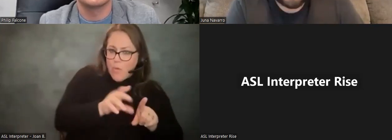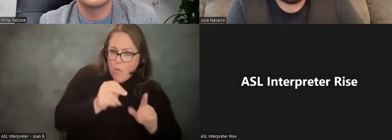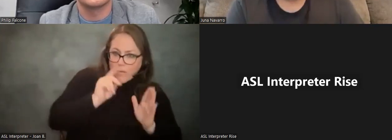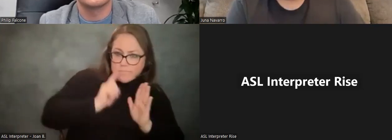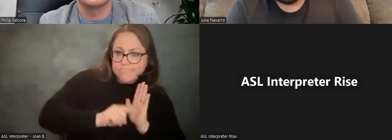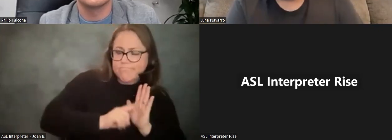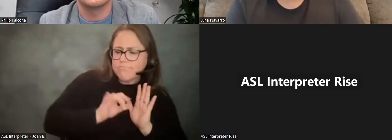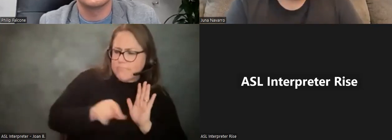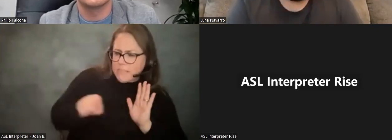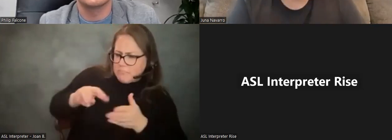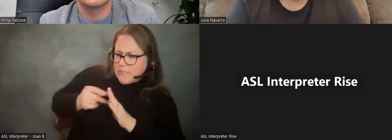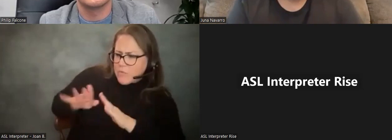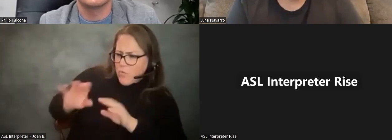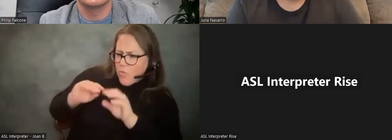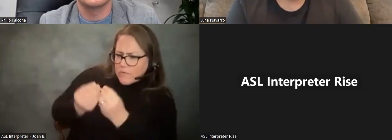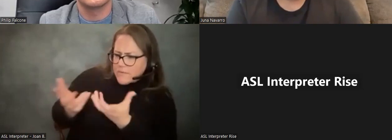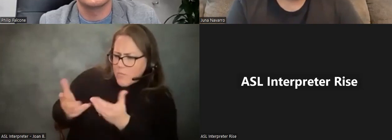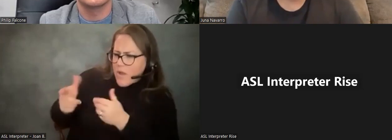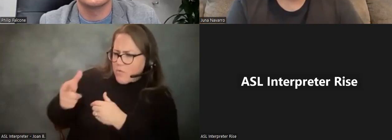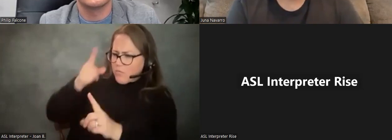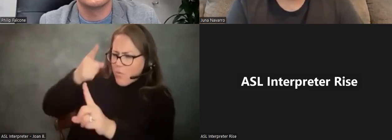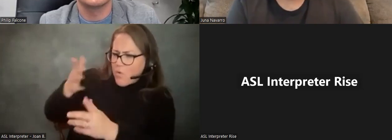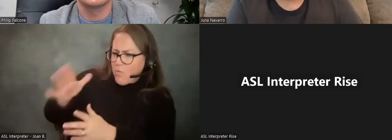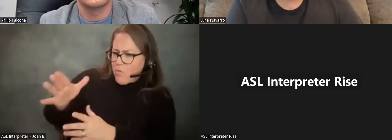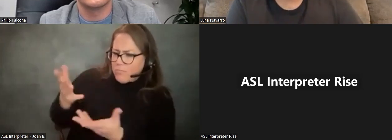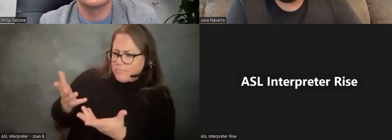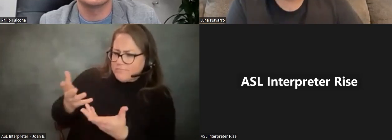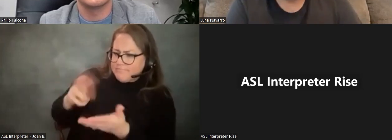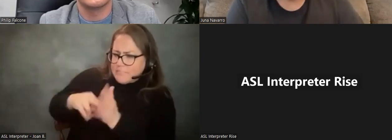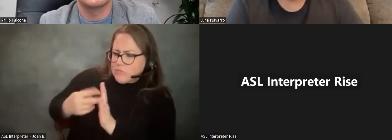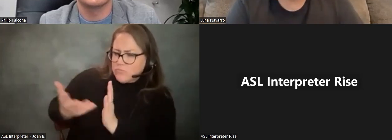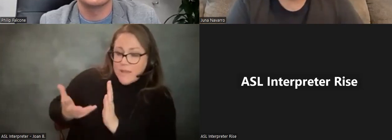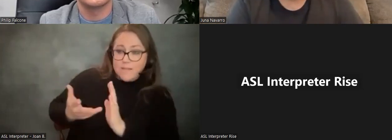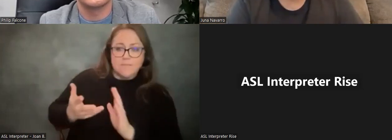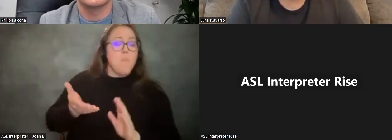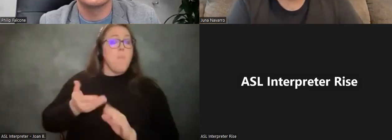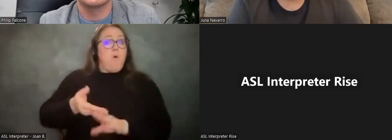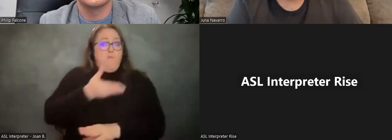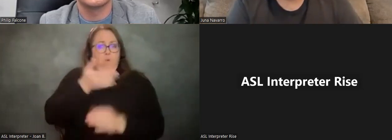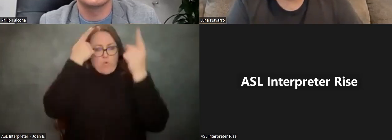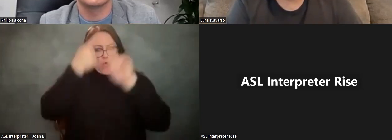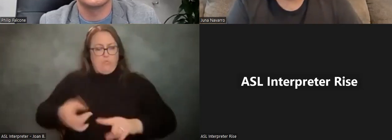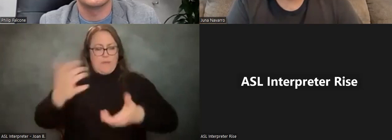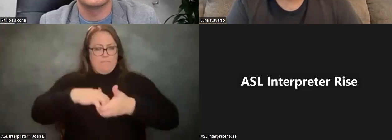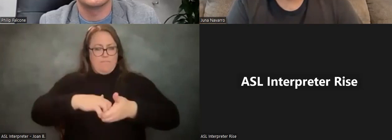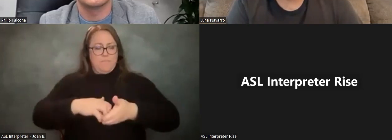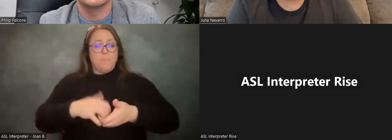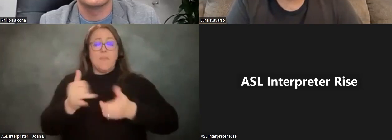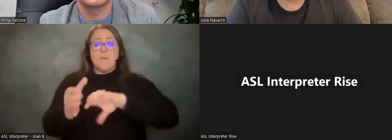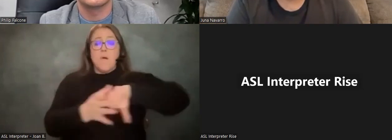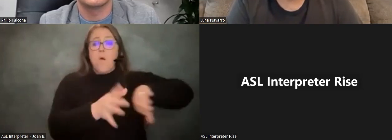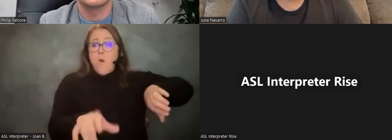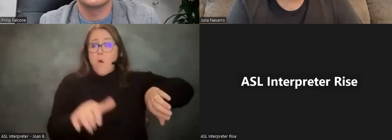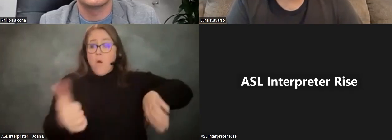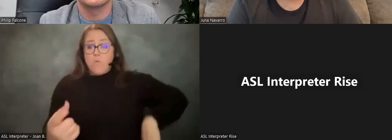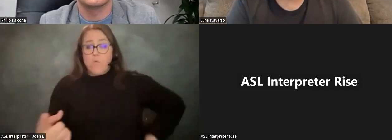in and what the organization is before they agree to working together. So then we have another question